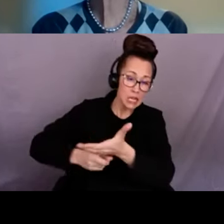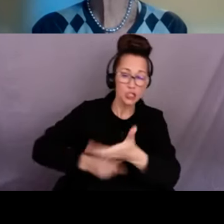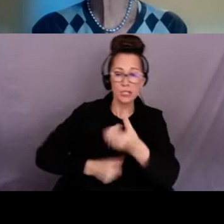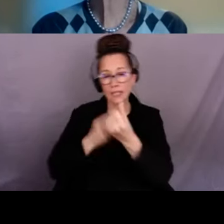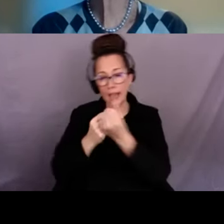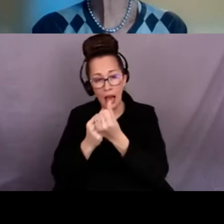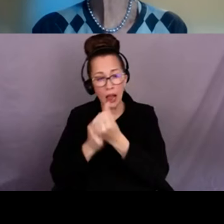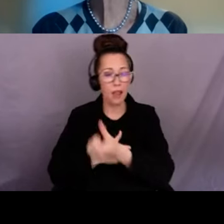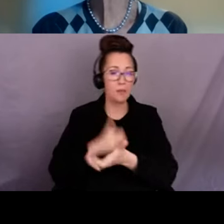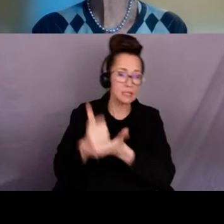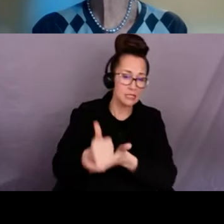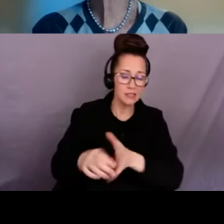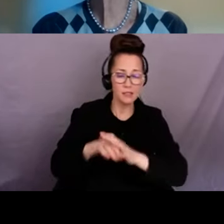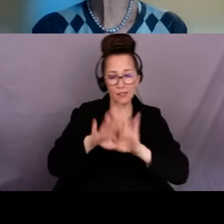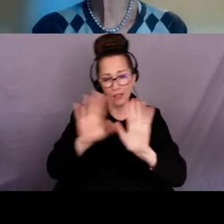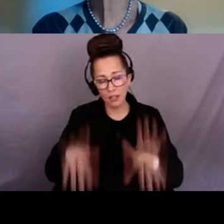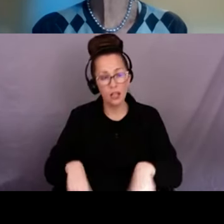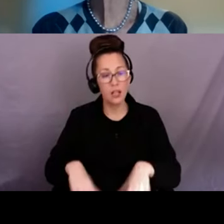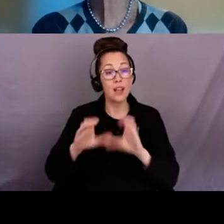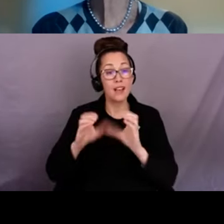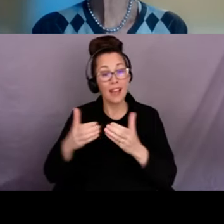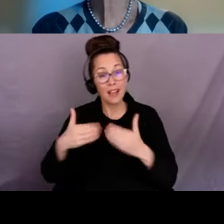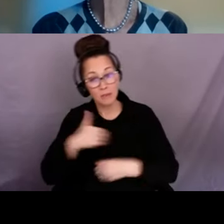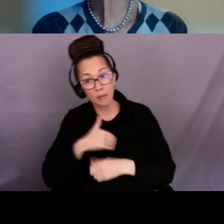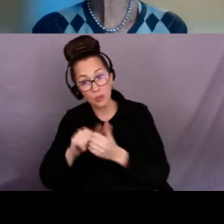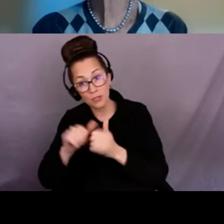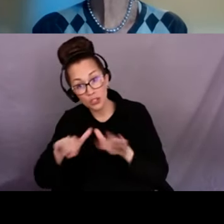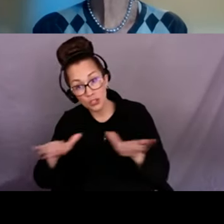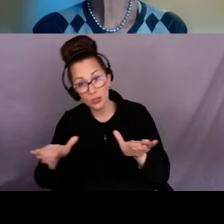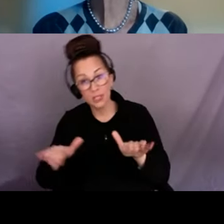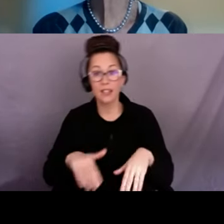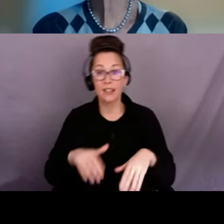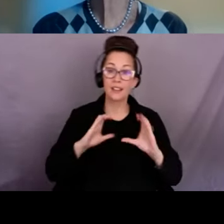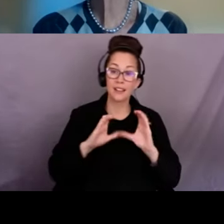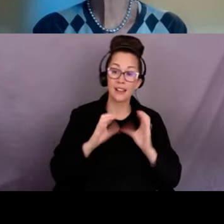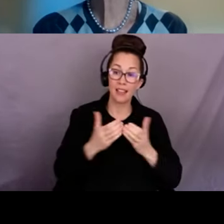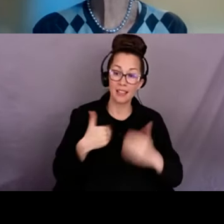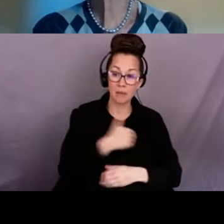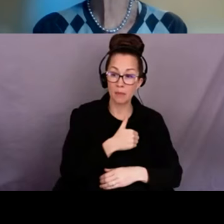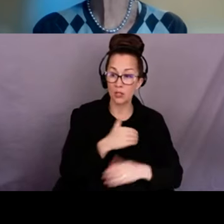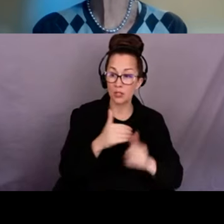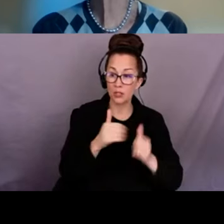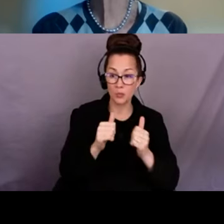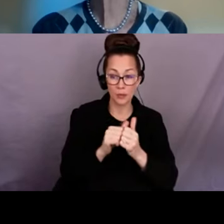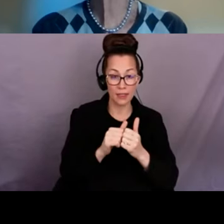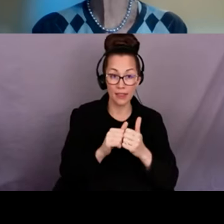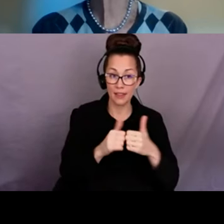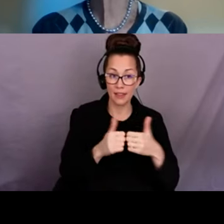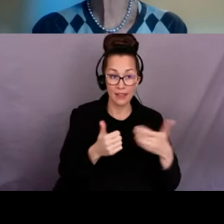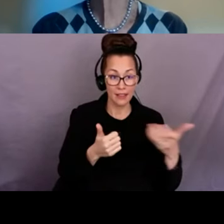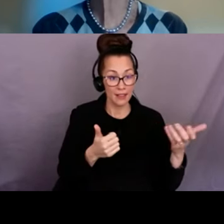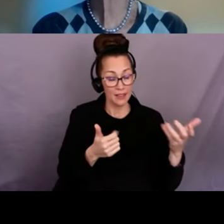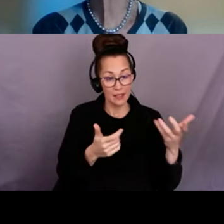from, you know, class members with children to class members with criminal assistance to class members who are, you